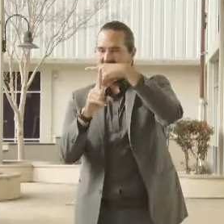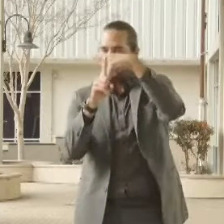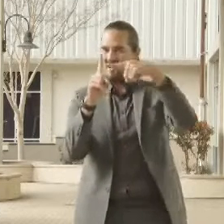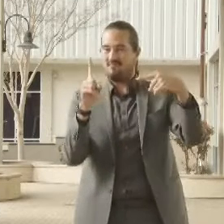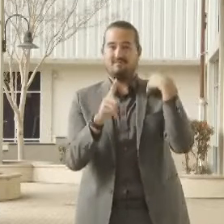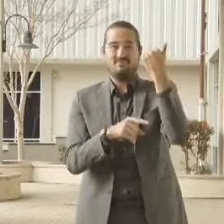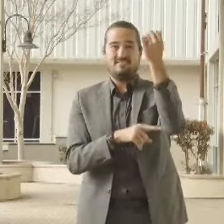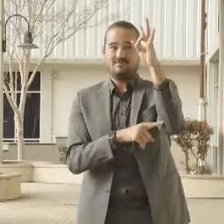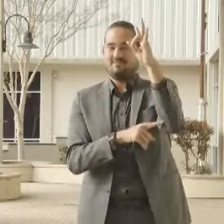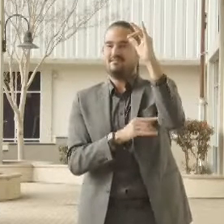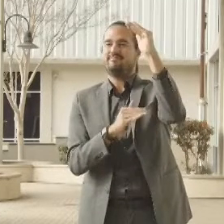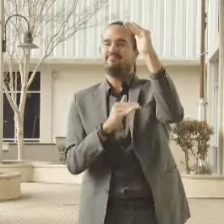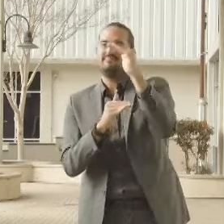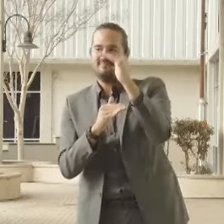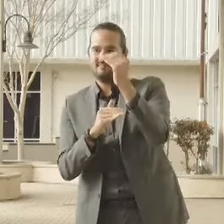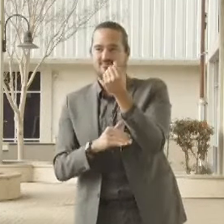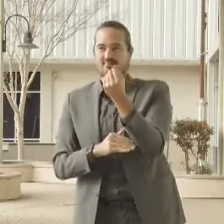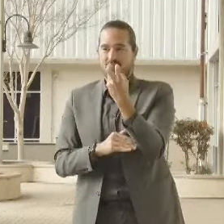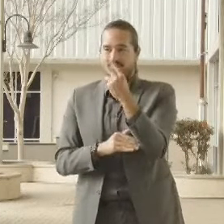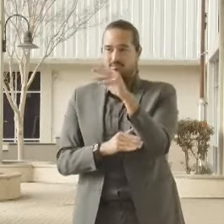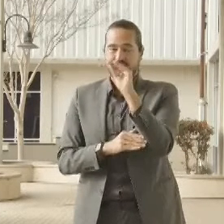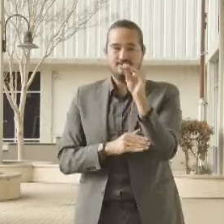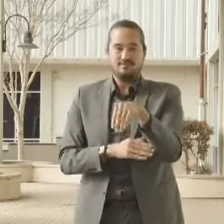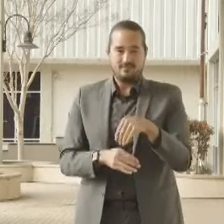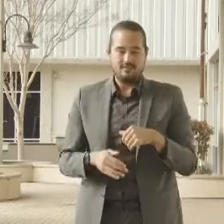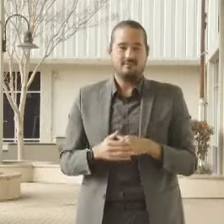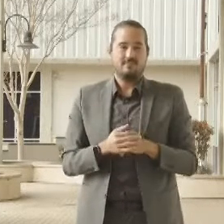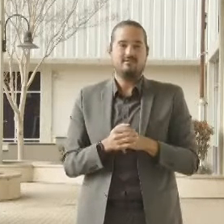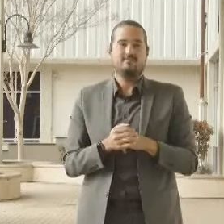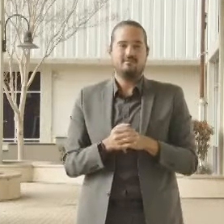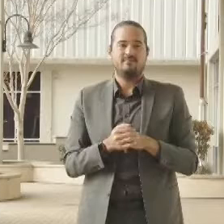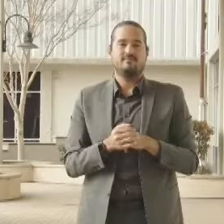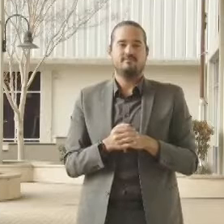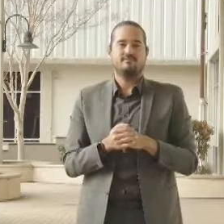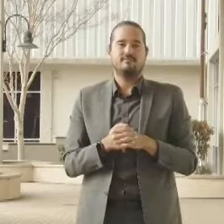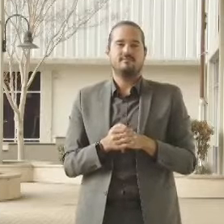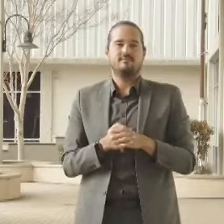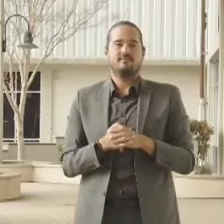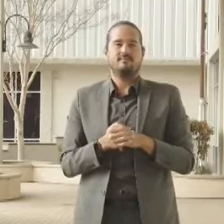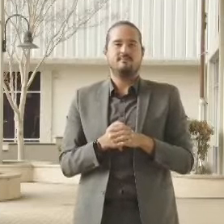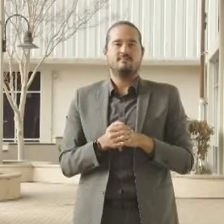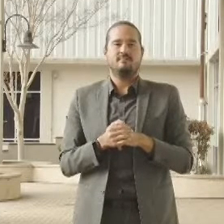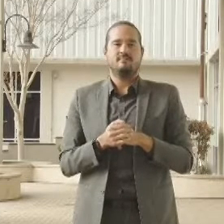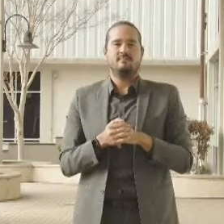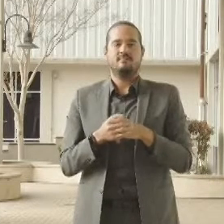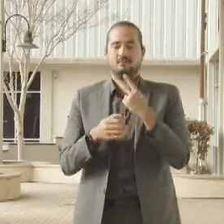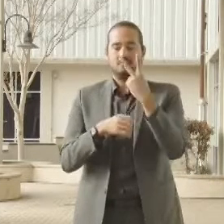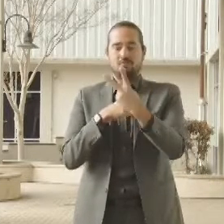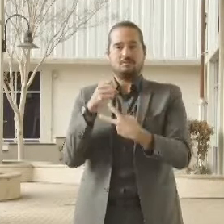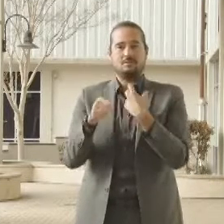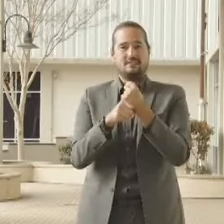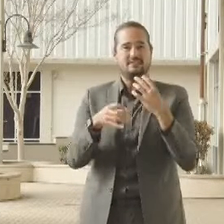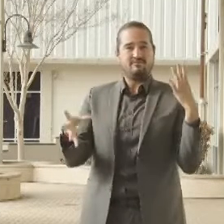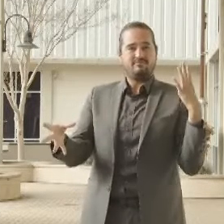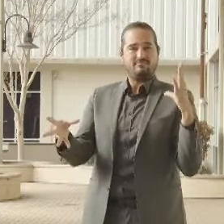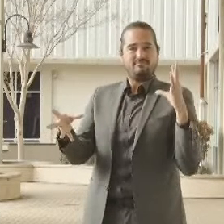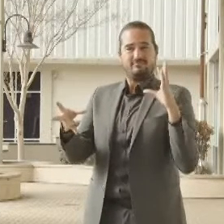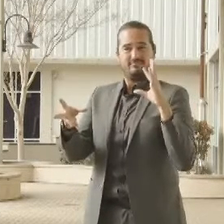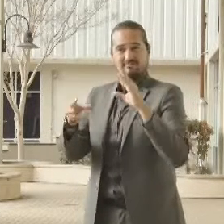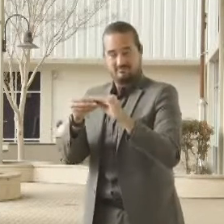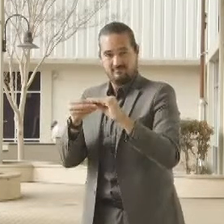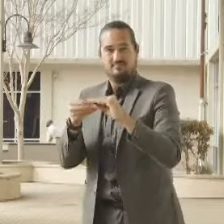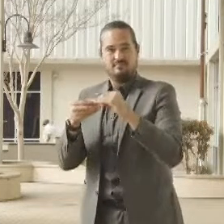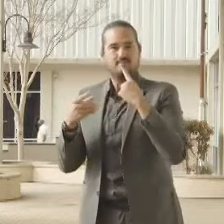in these last 2 years? Well, just a bit over a year ago, of course, vaccines became